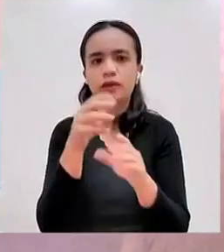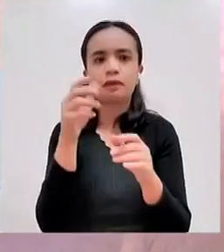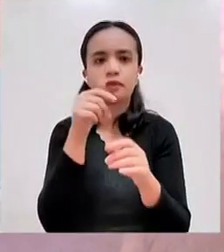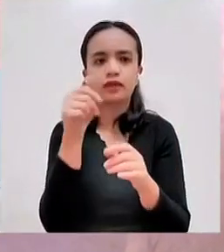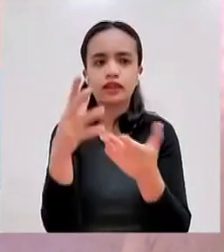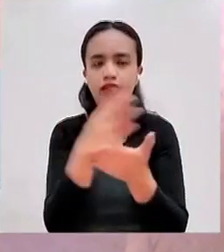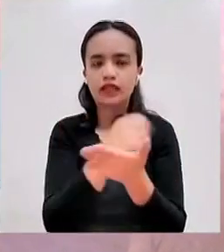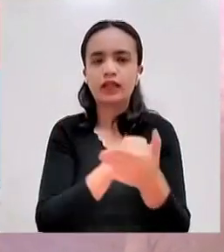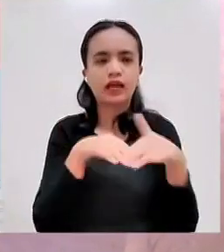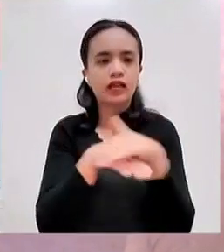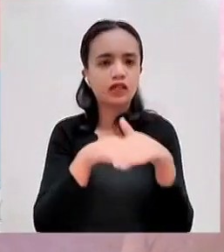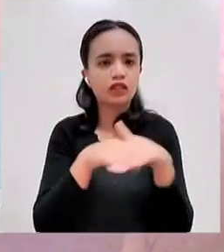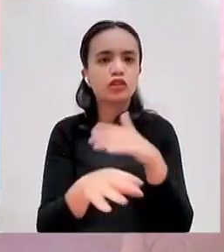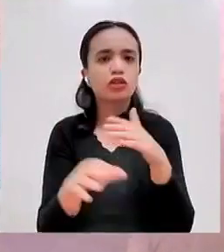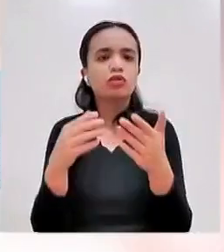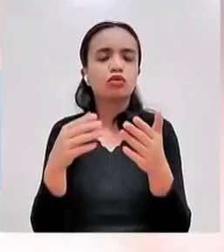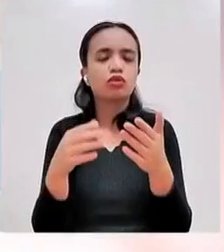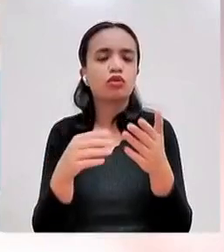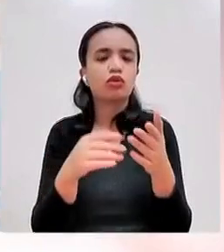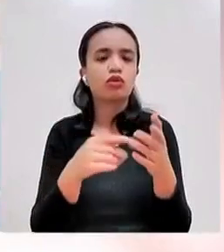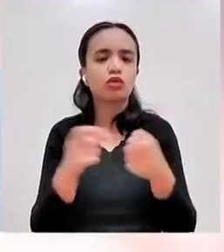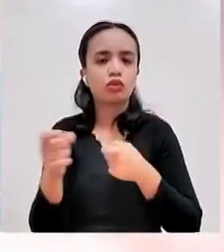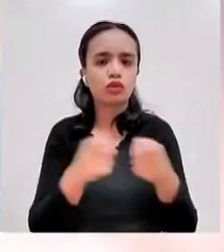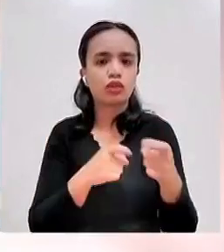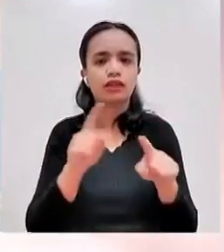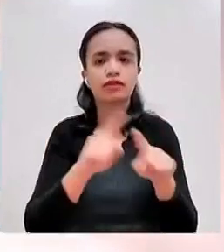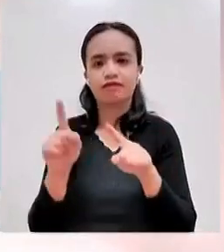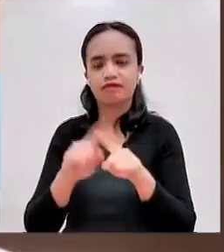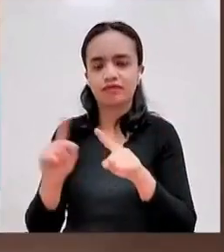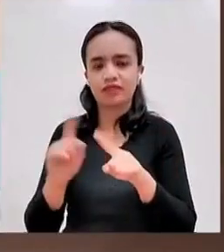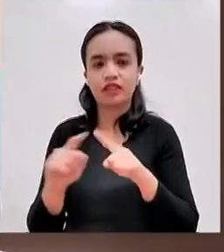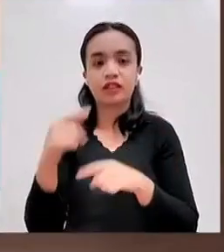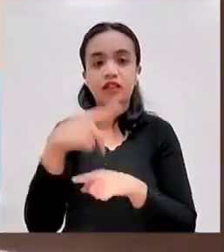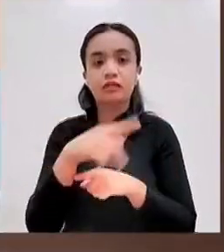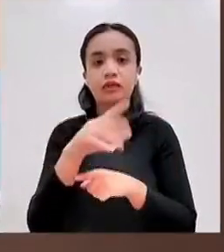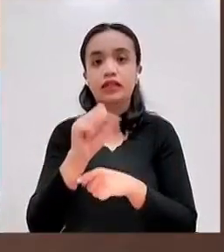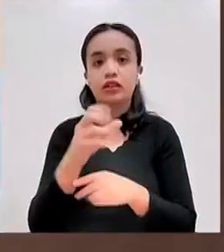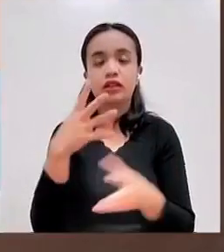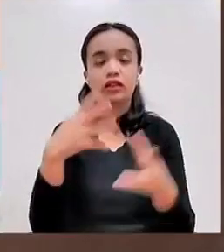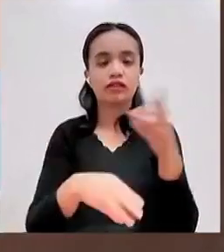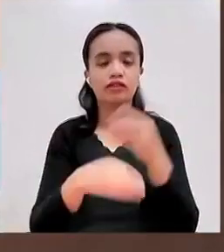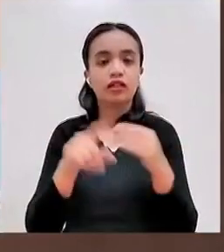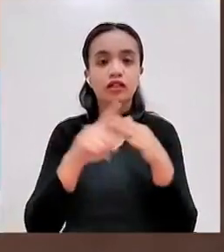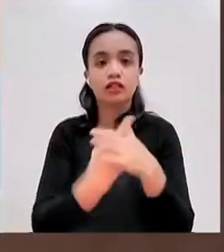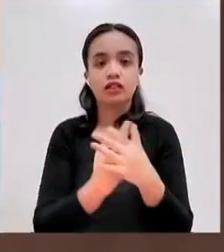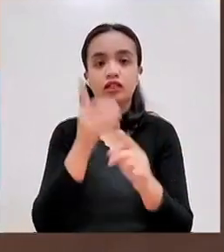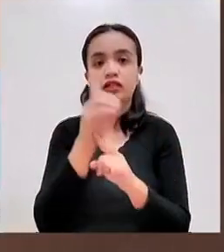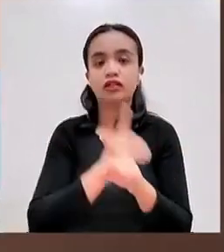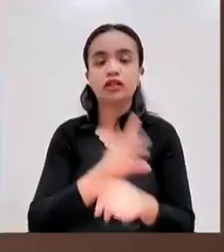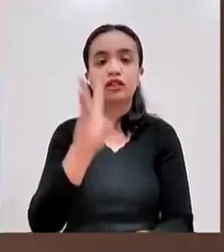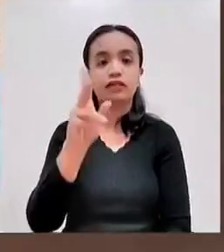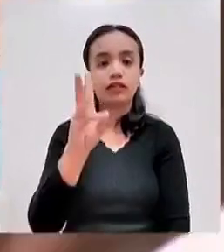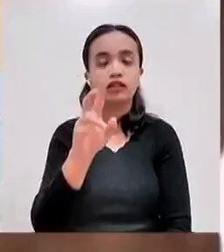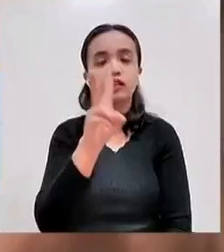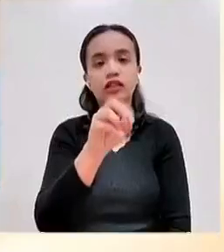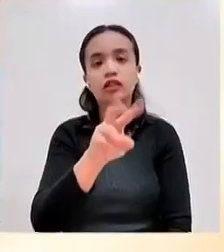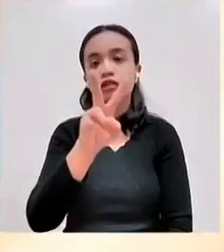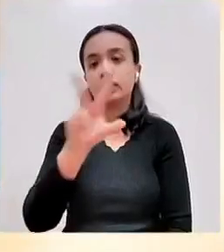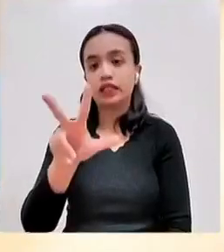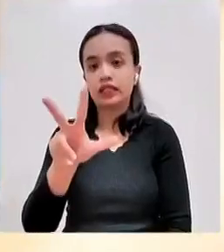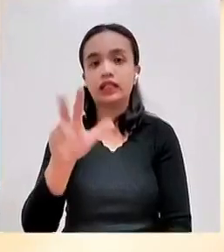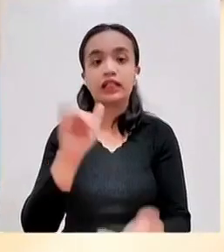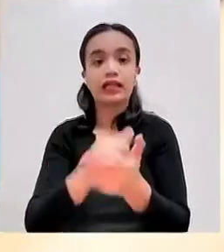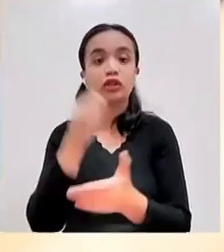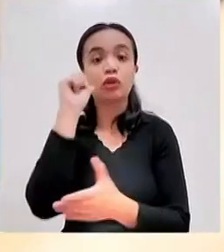security audits, and other measures. The PCSO added that starting December 16, 2023, or that's tomorrow, Carmina,